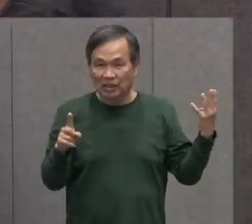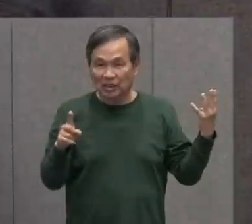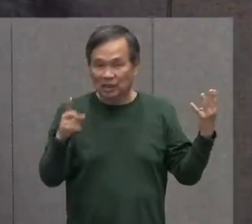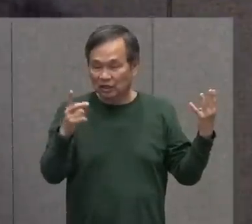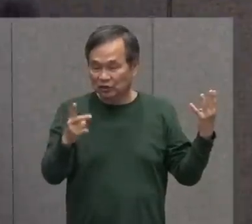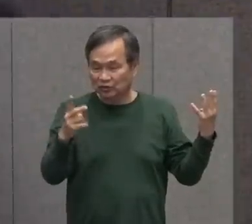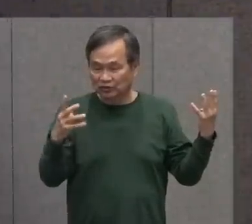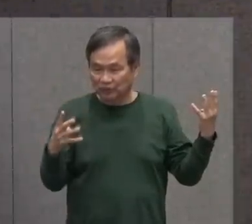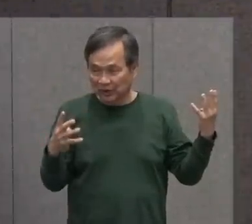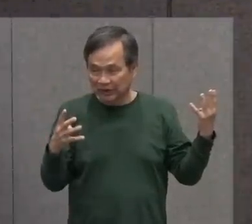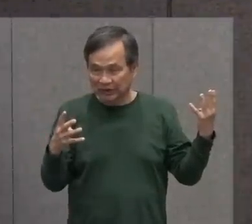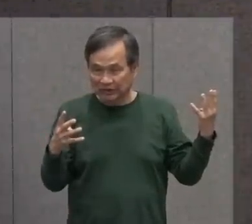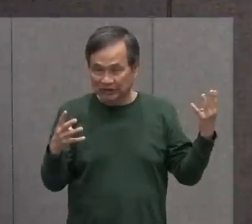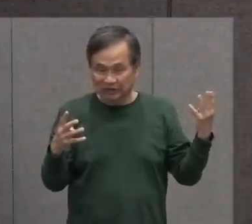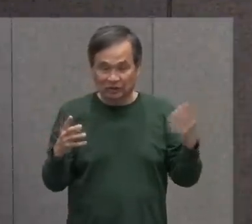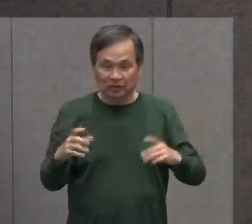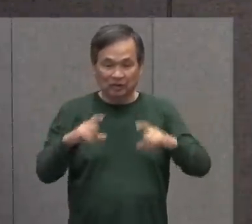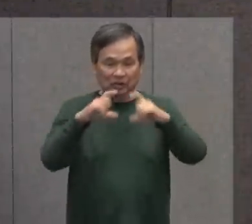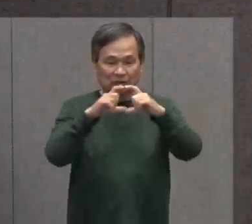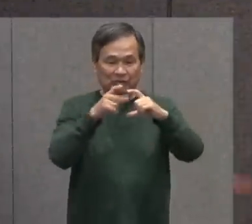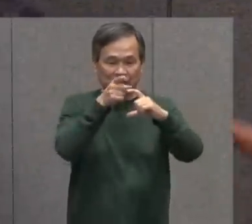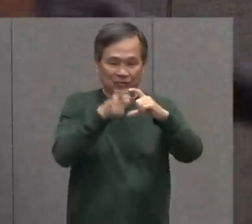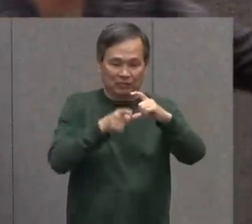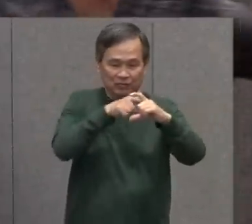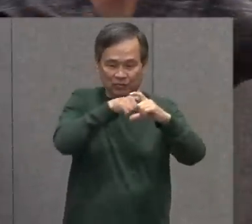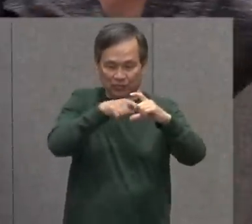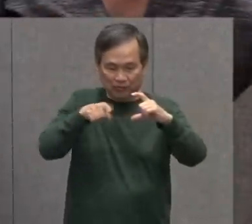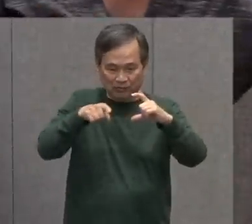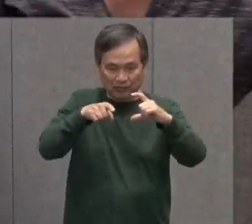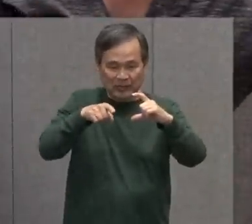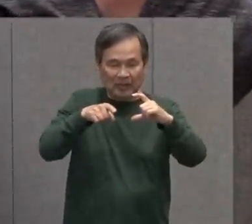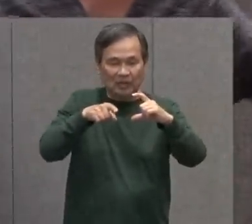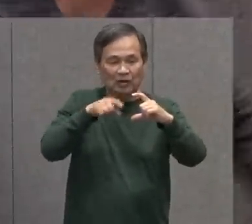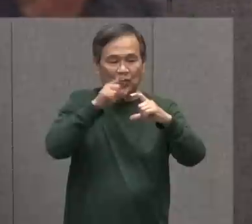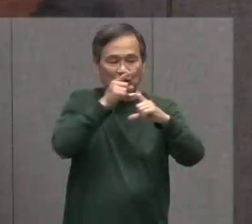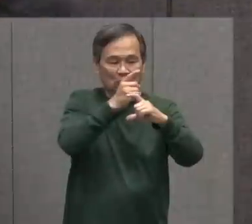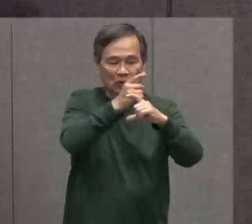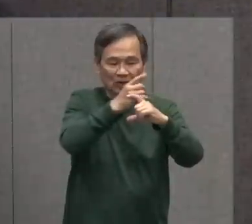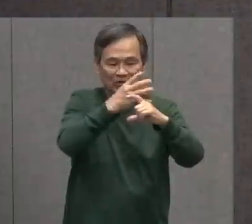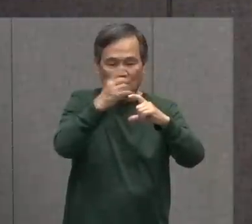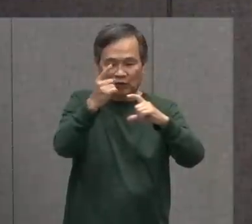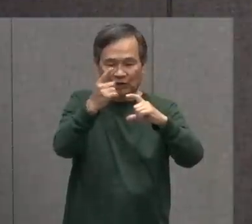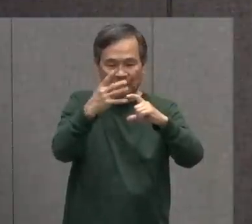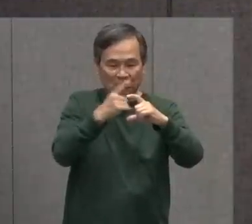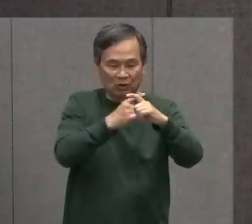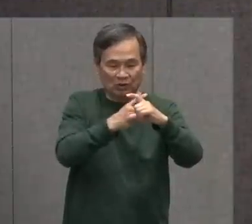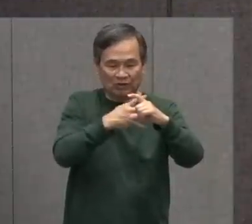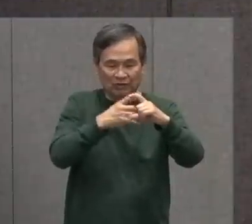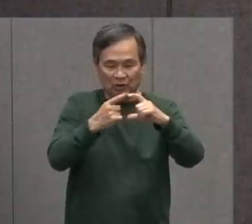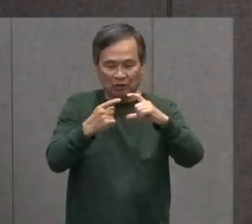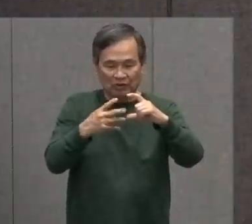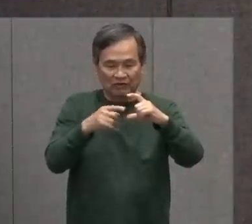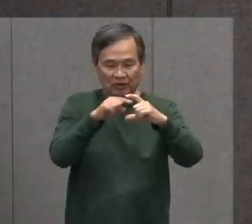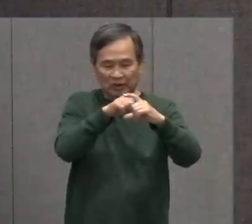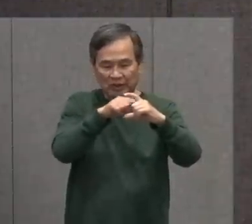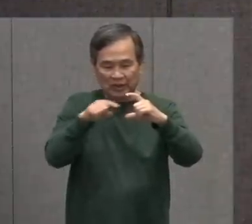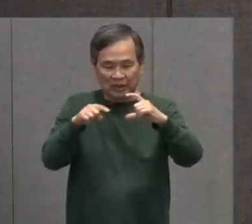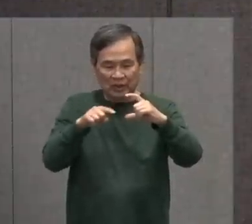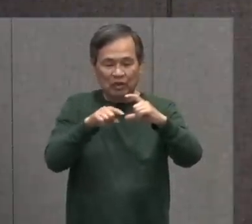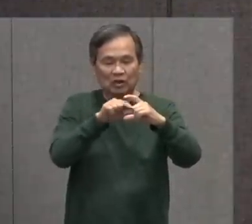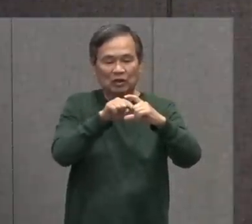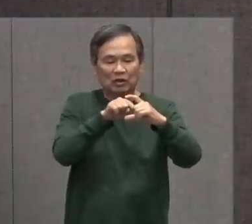1 2/4, right? So we have a fraction that has more than 1 share, 2/4 instead of 1/4.